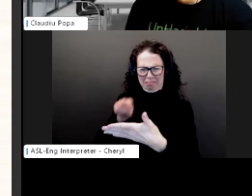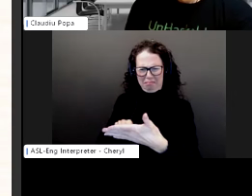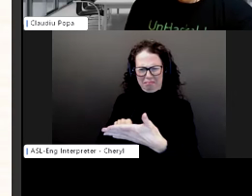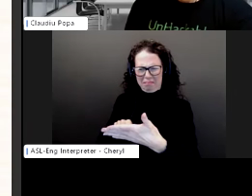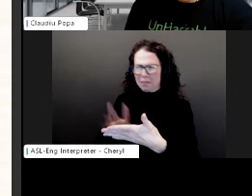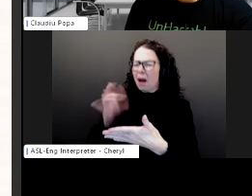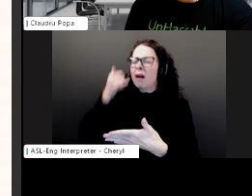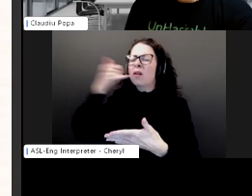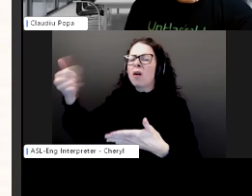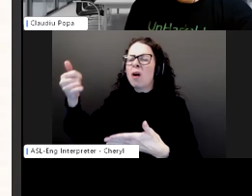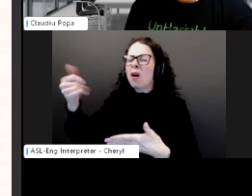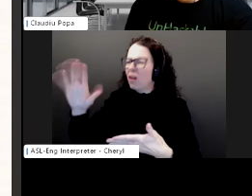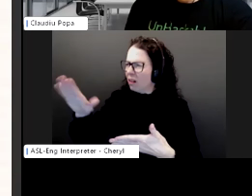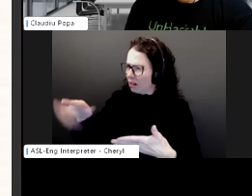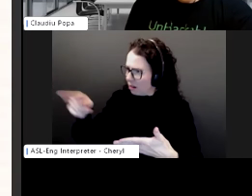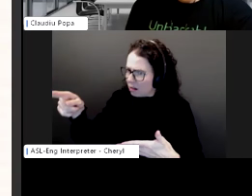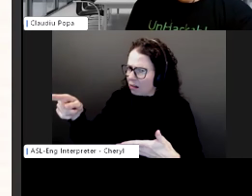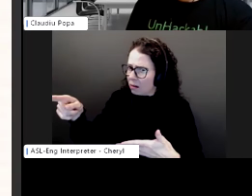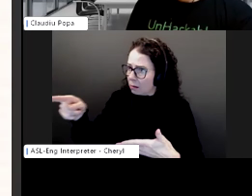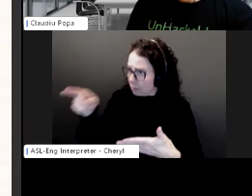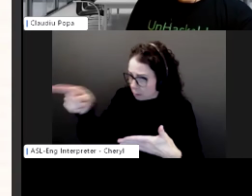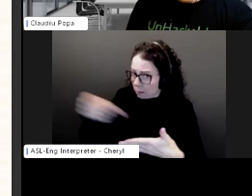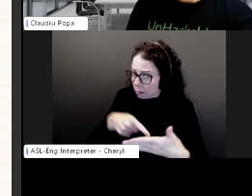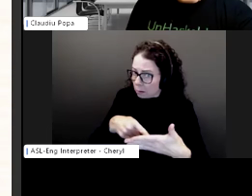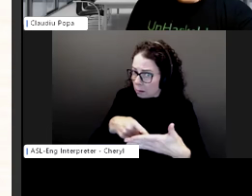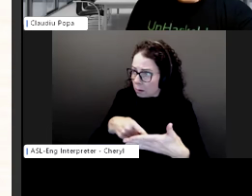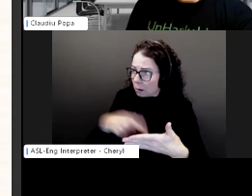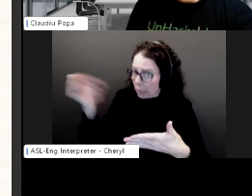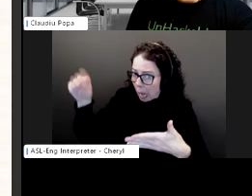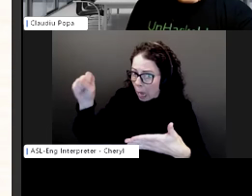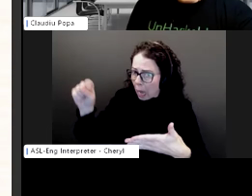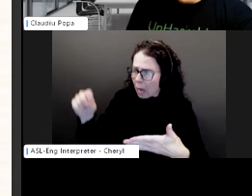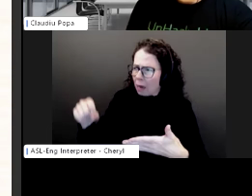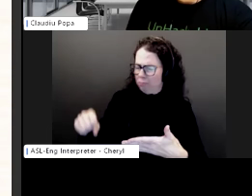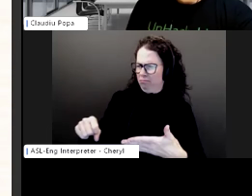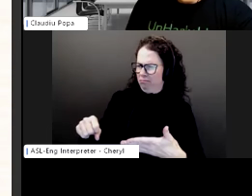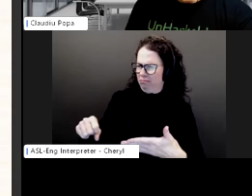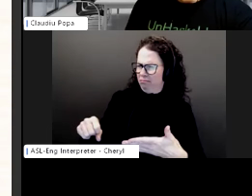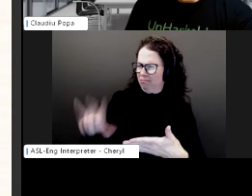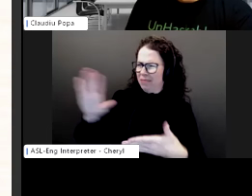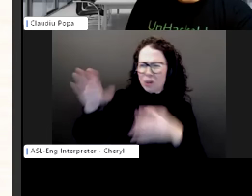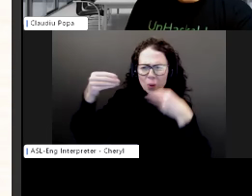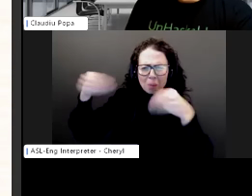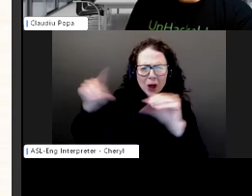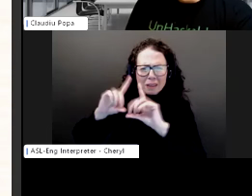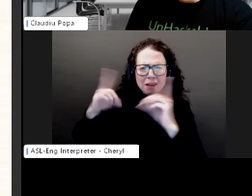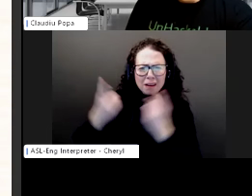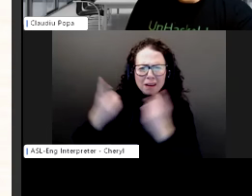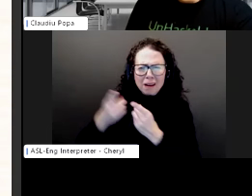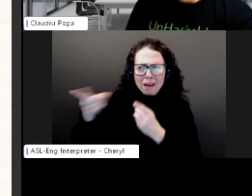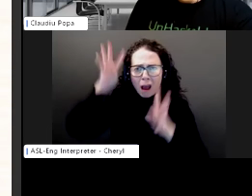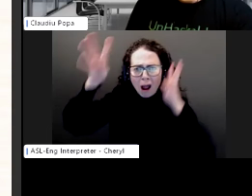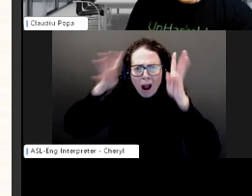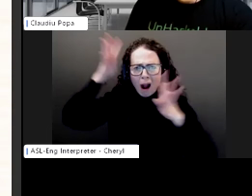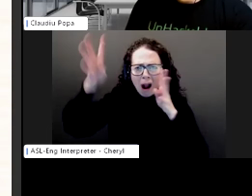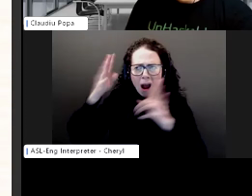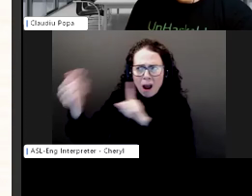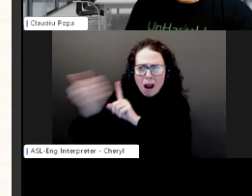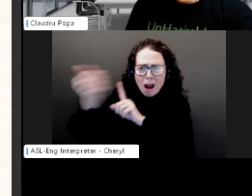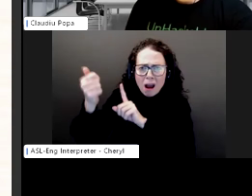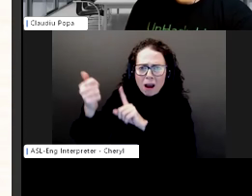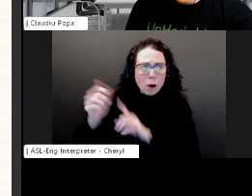this? Was this your marketing department that deliberately tried to make this look like a scam? And sometimes they say, no, that's a